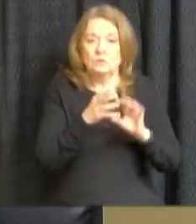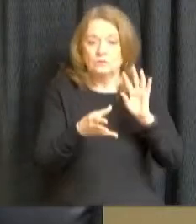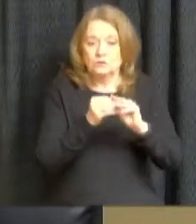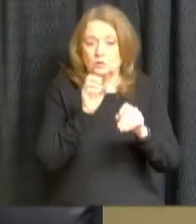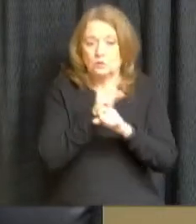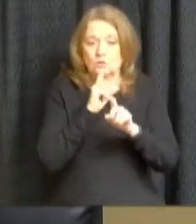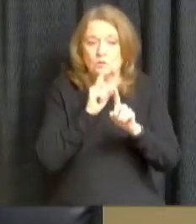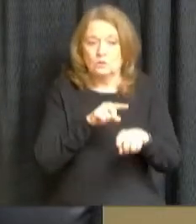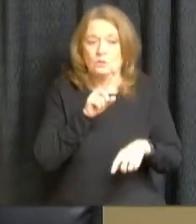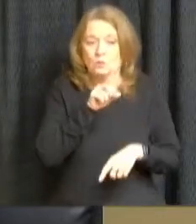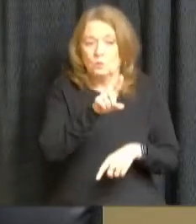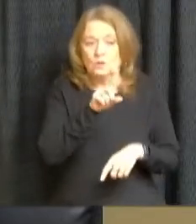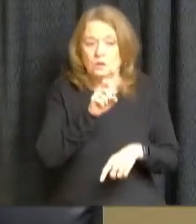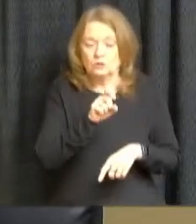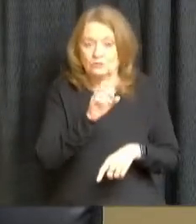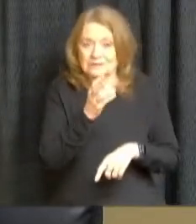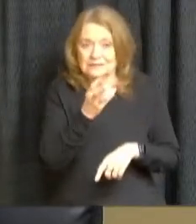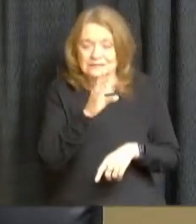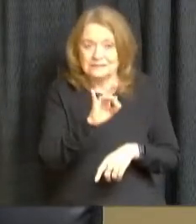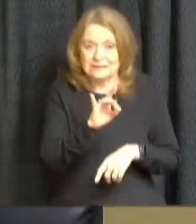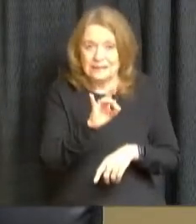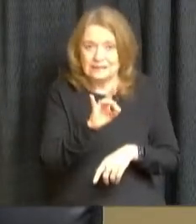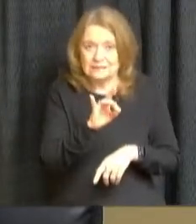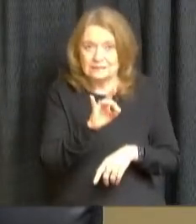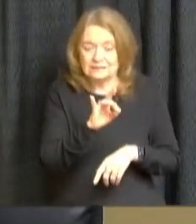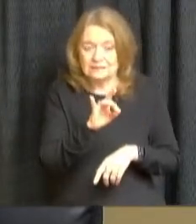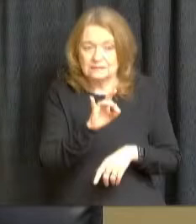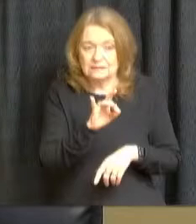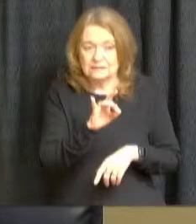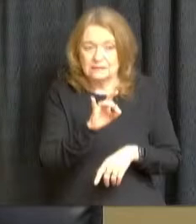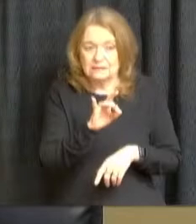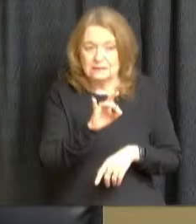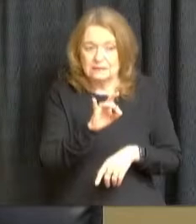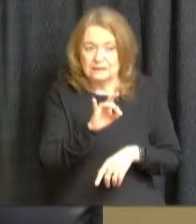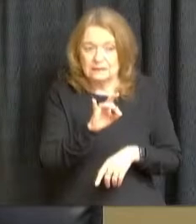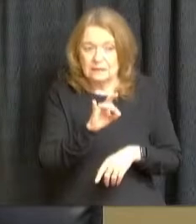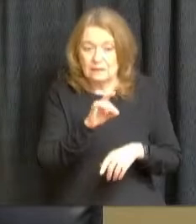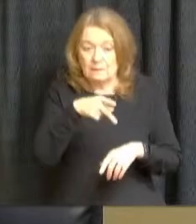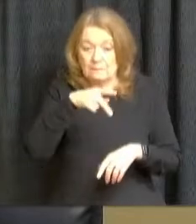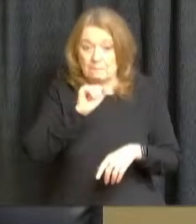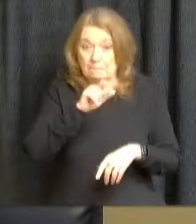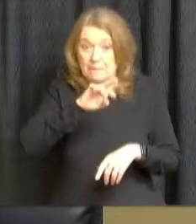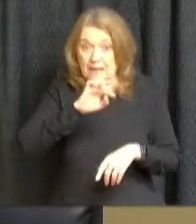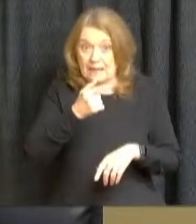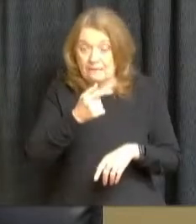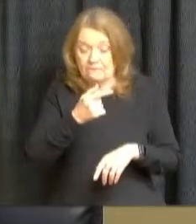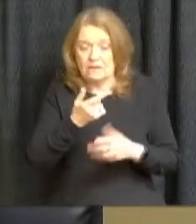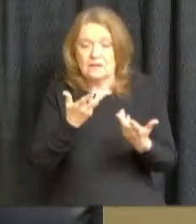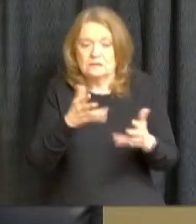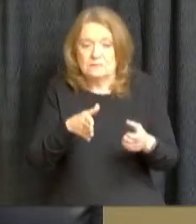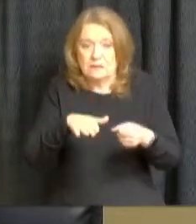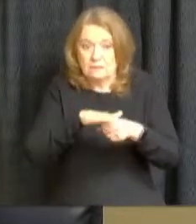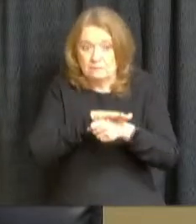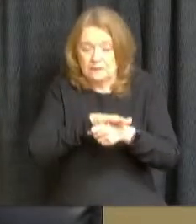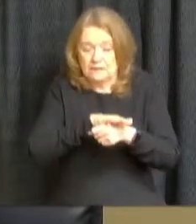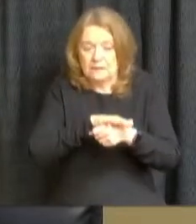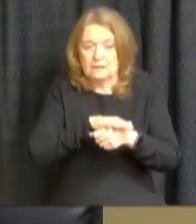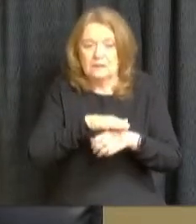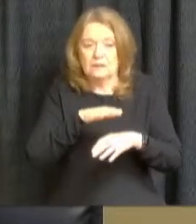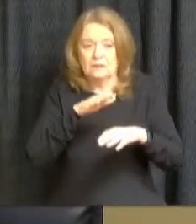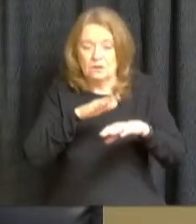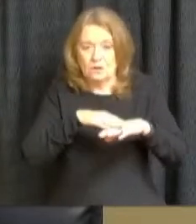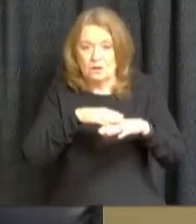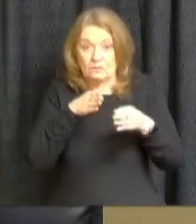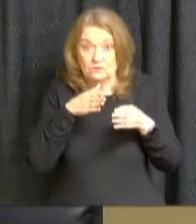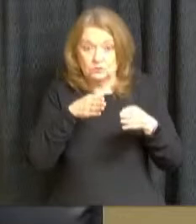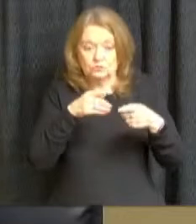work orders was 168. Paving on the following streets has been completed